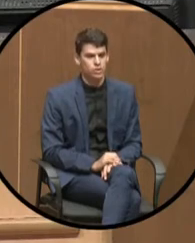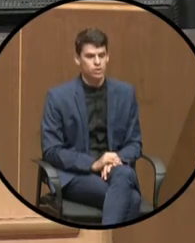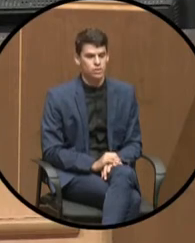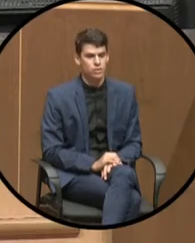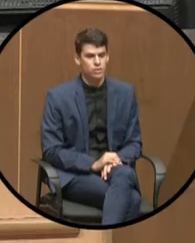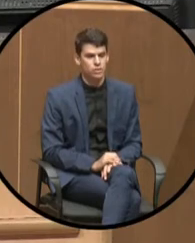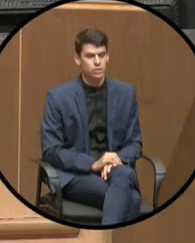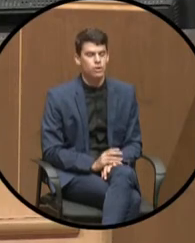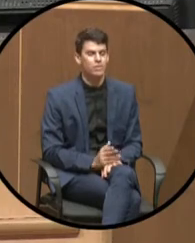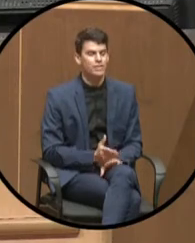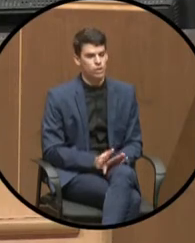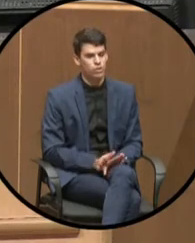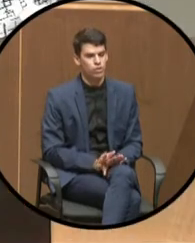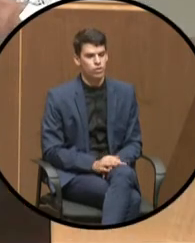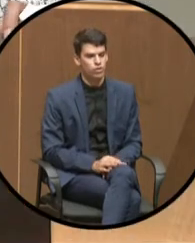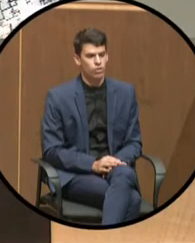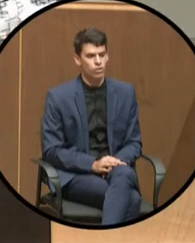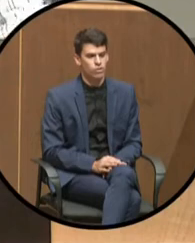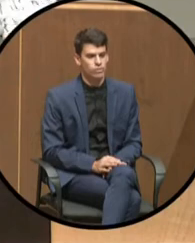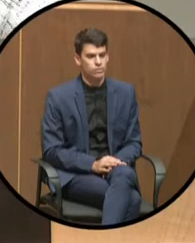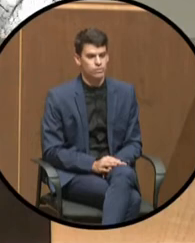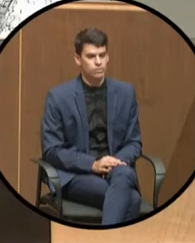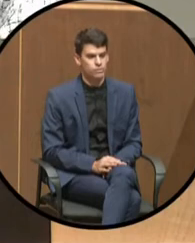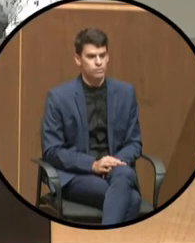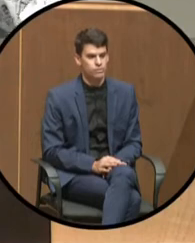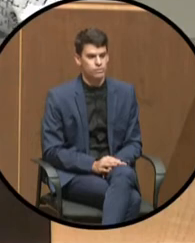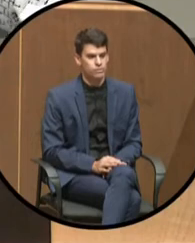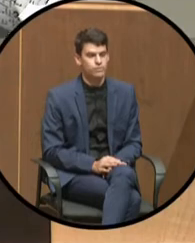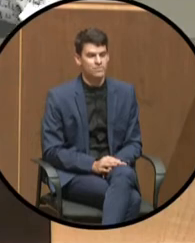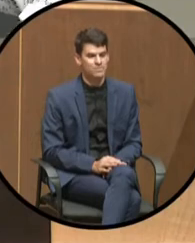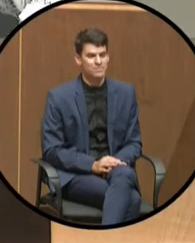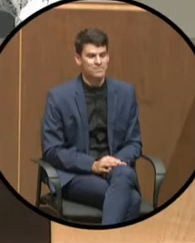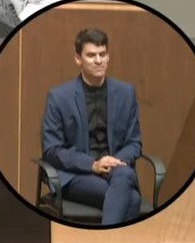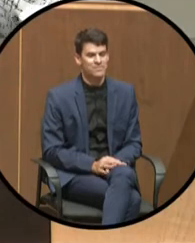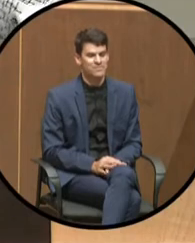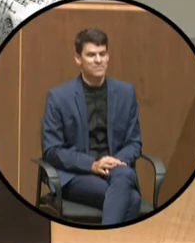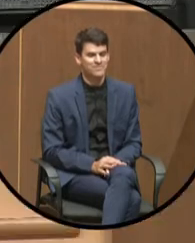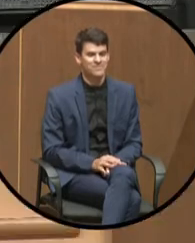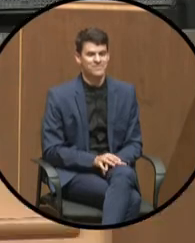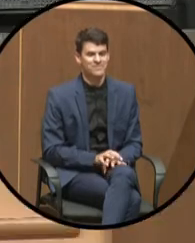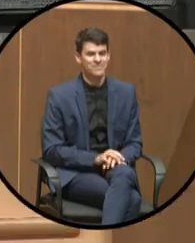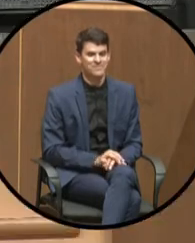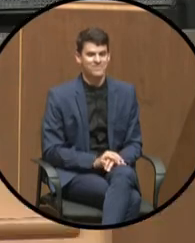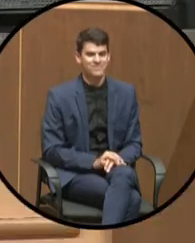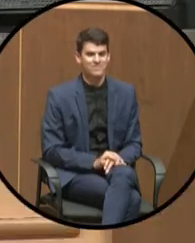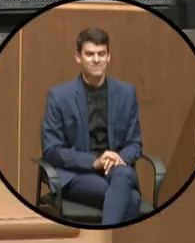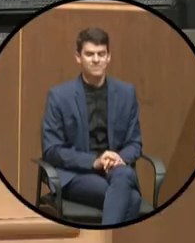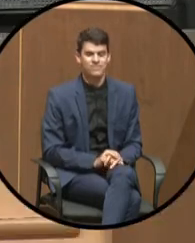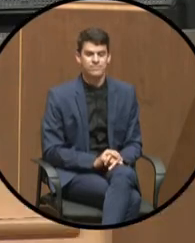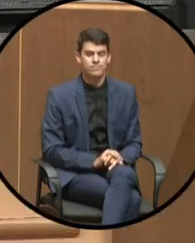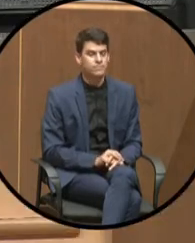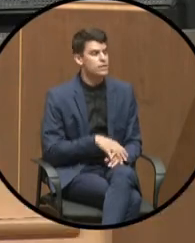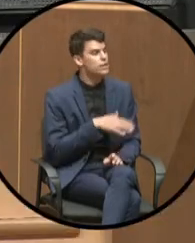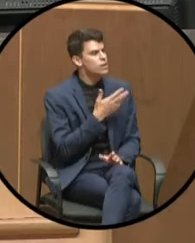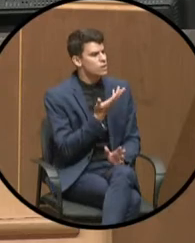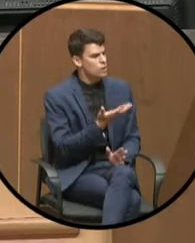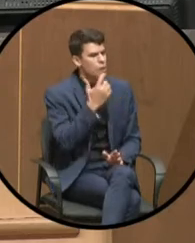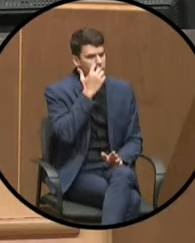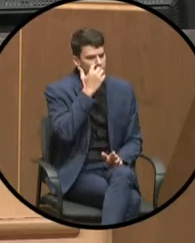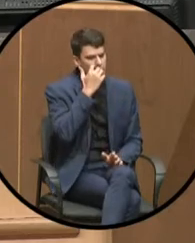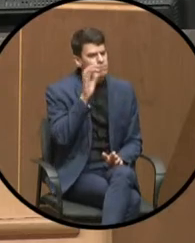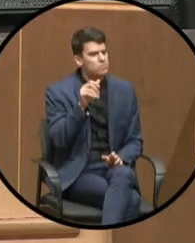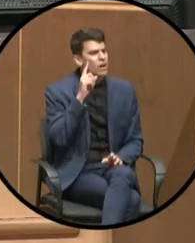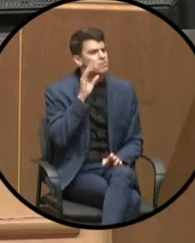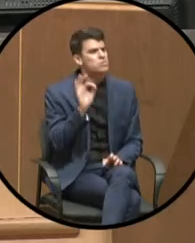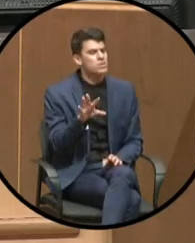I'm good, Madam Chair. Okay. It was a clarification that the General Counsel already made about the emergency board meeting. Thank you. Well, I've got to say,